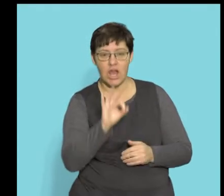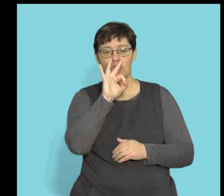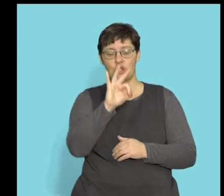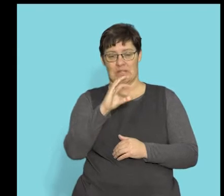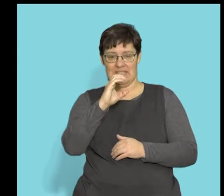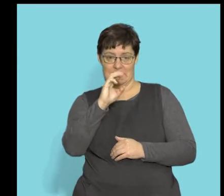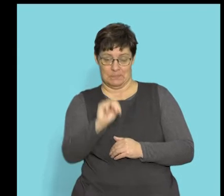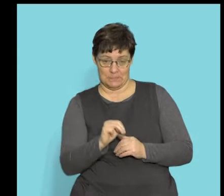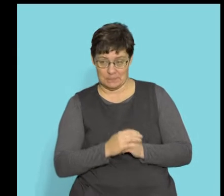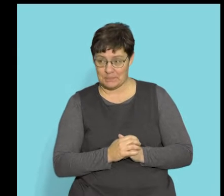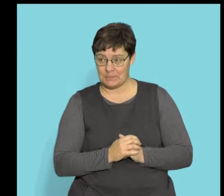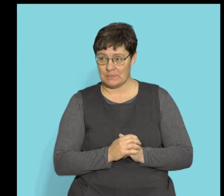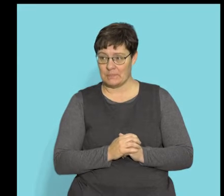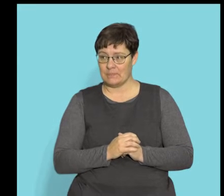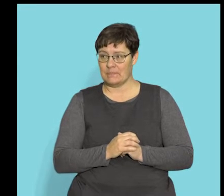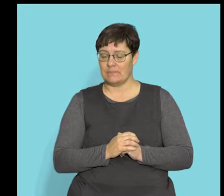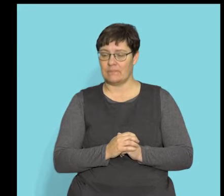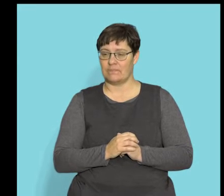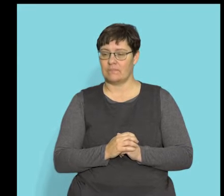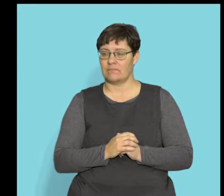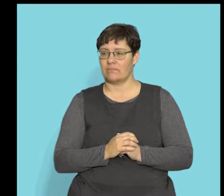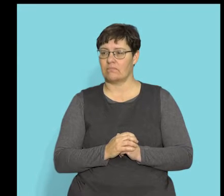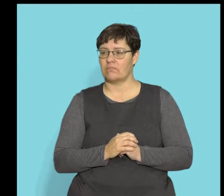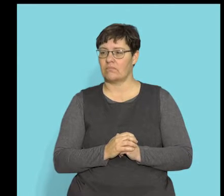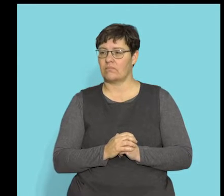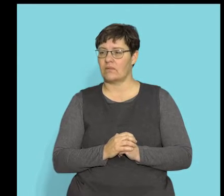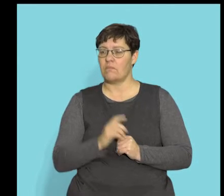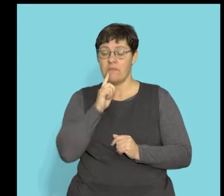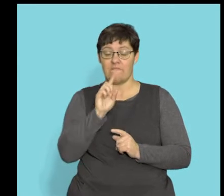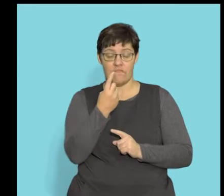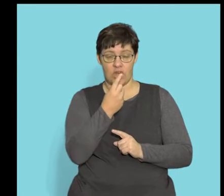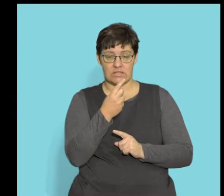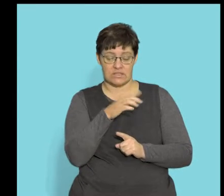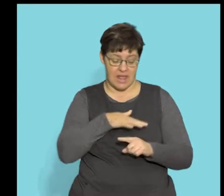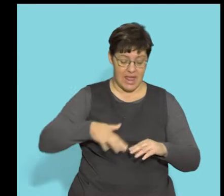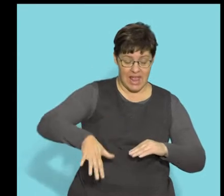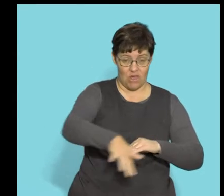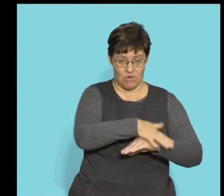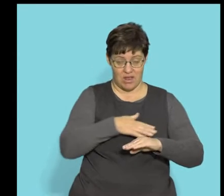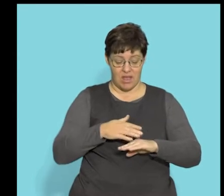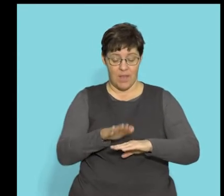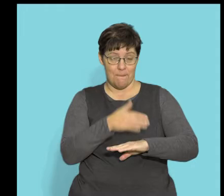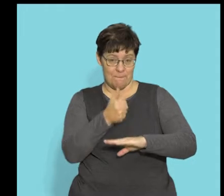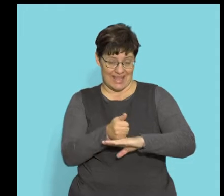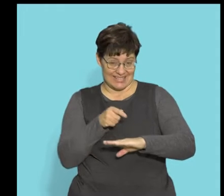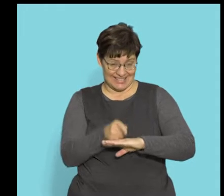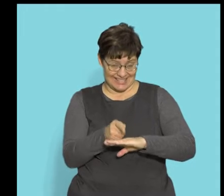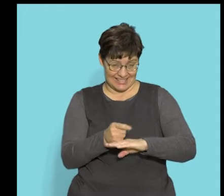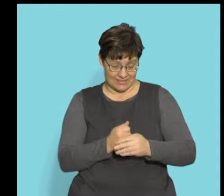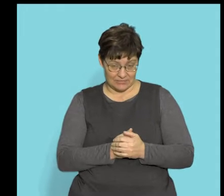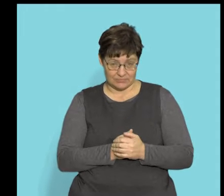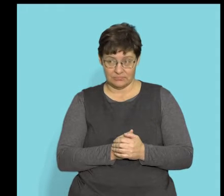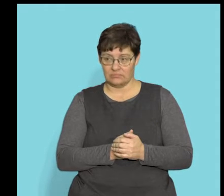of 3 centimeters. So I have first calculated the area of this